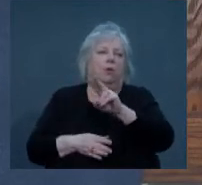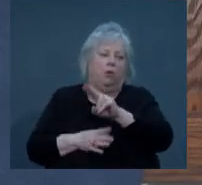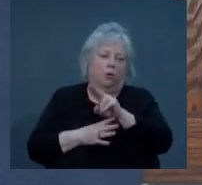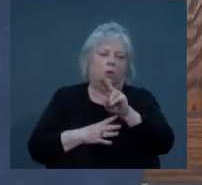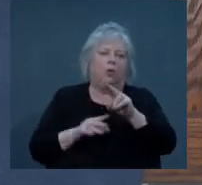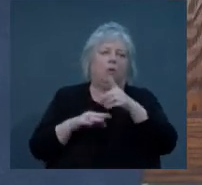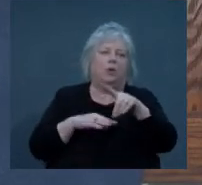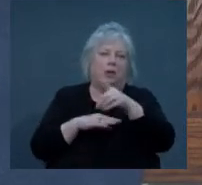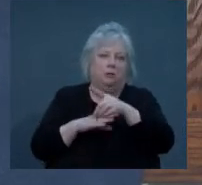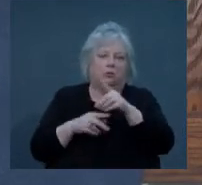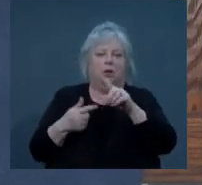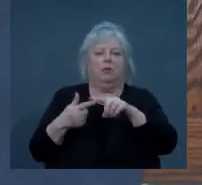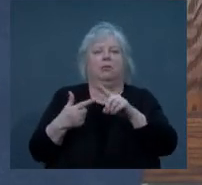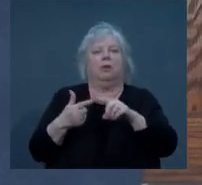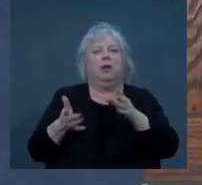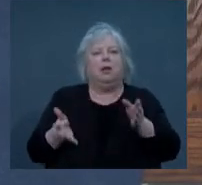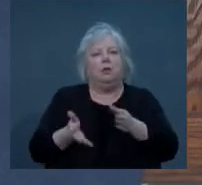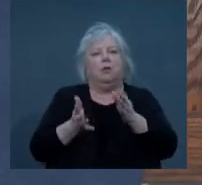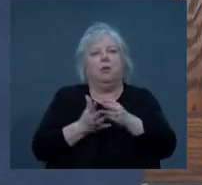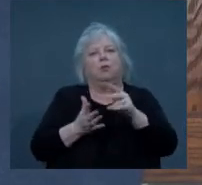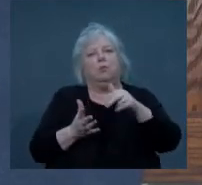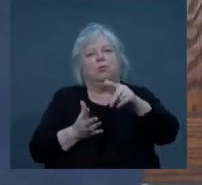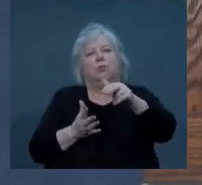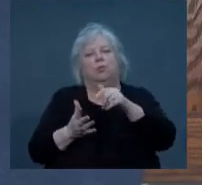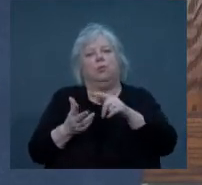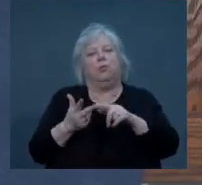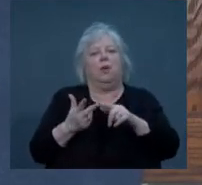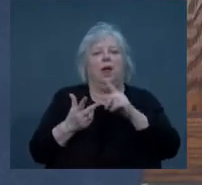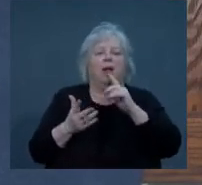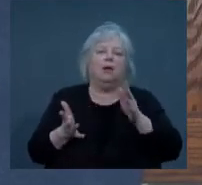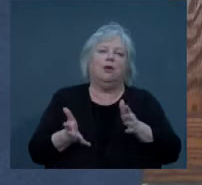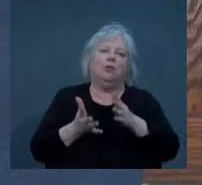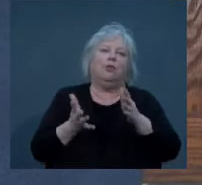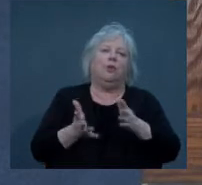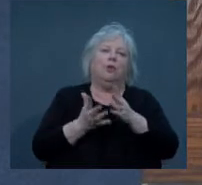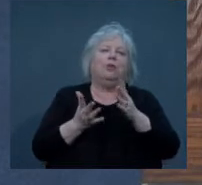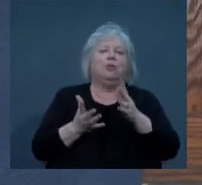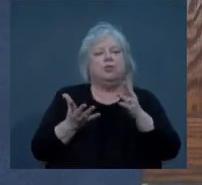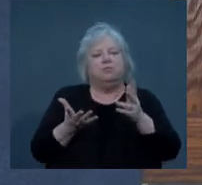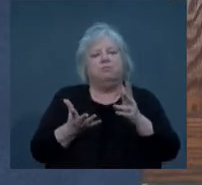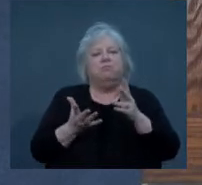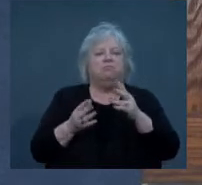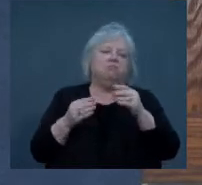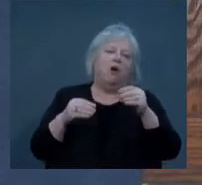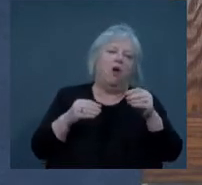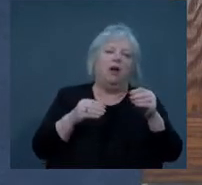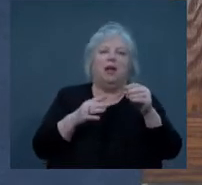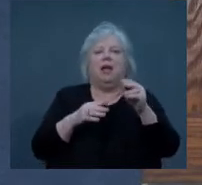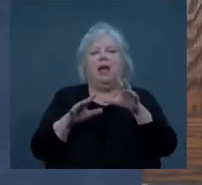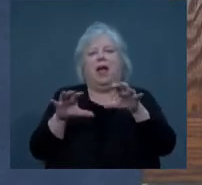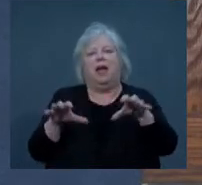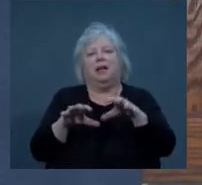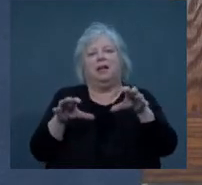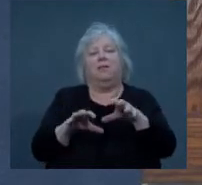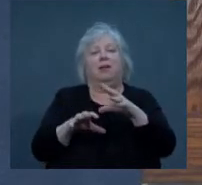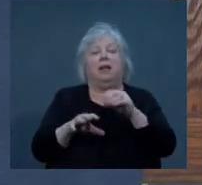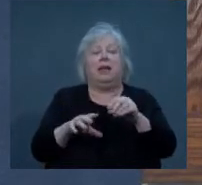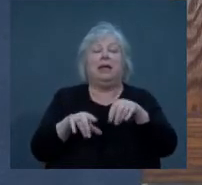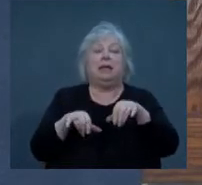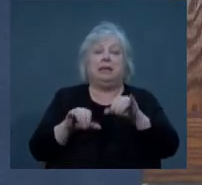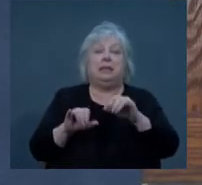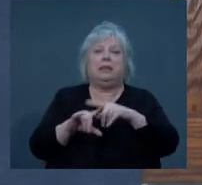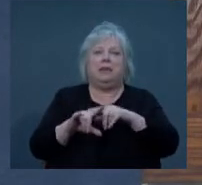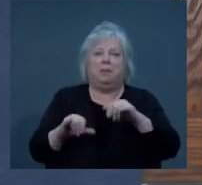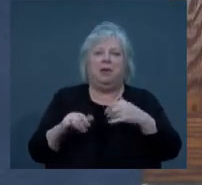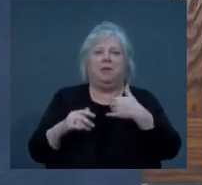pedestrian traffic and retail activity in a pleasant urban environment, and still have parking.